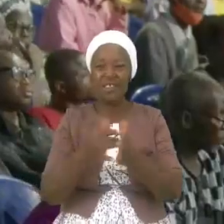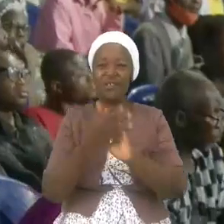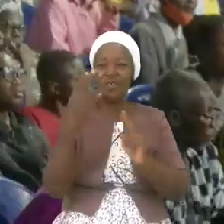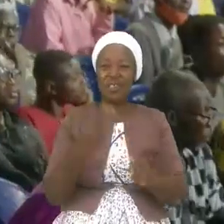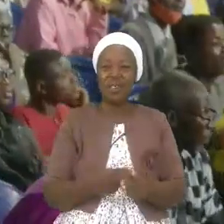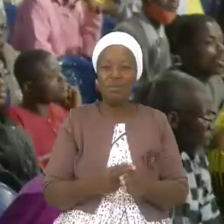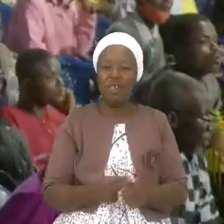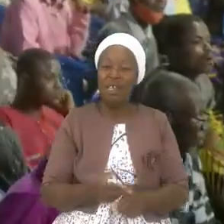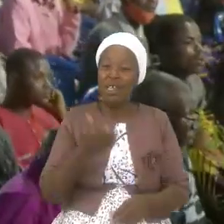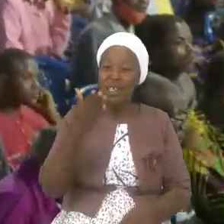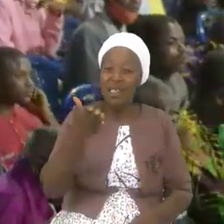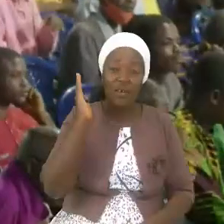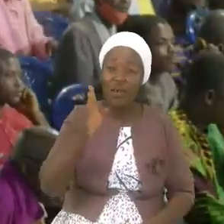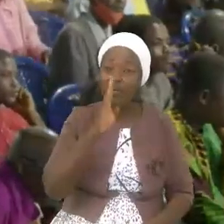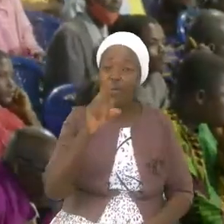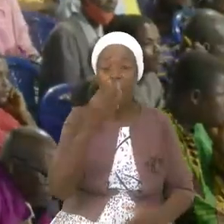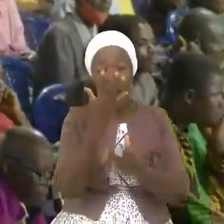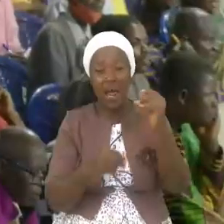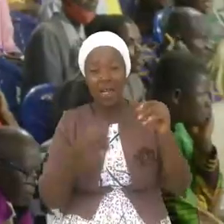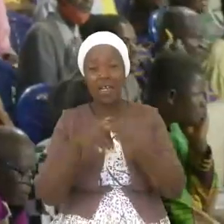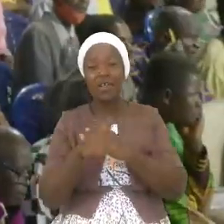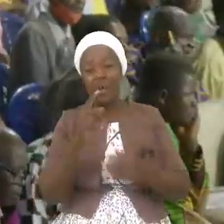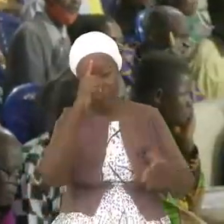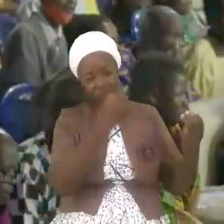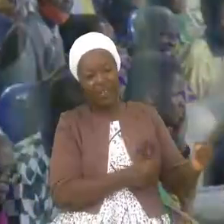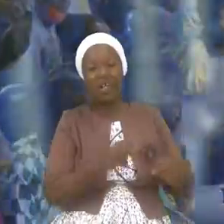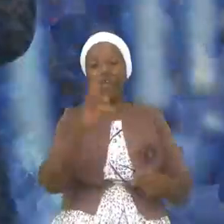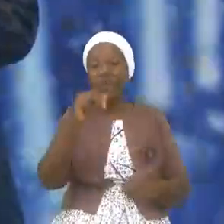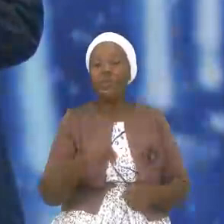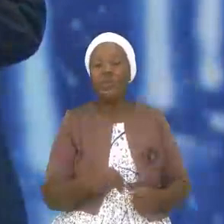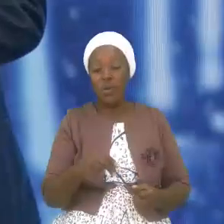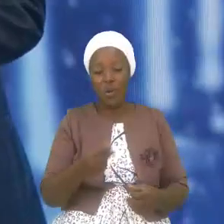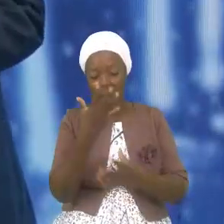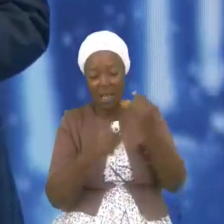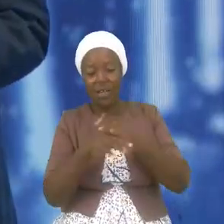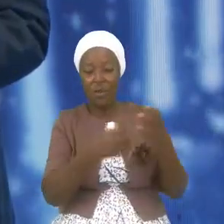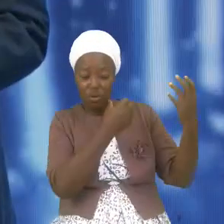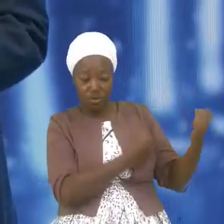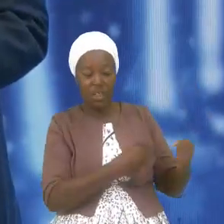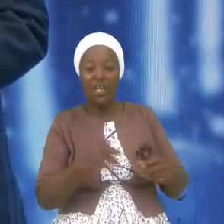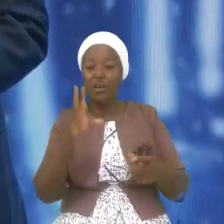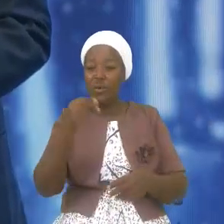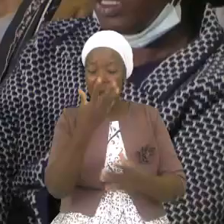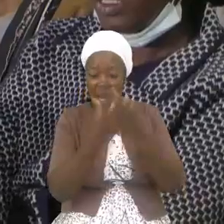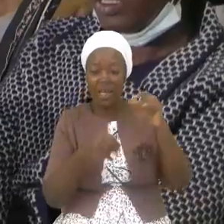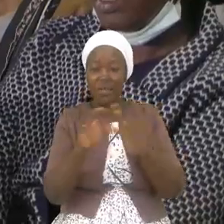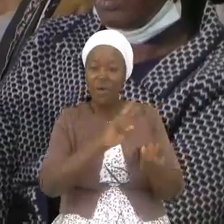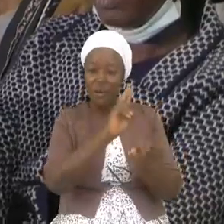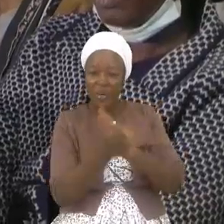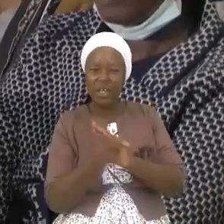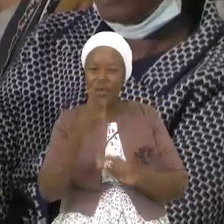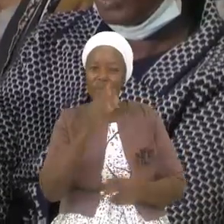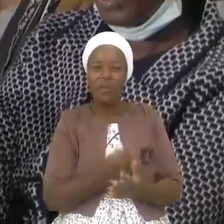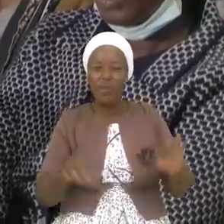lack in your trust. There'll be no lack in your repentance. You'll be worthy tonight in Jesus' name. Can I hear